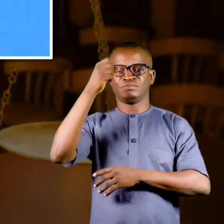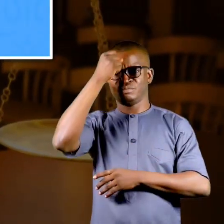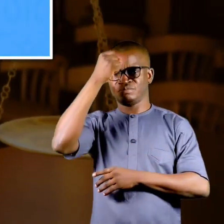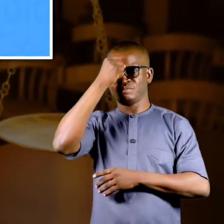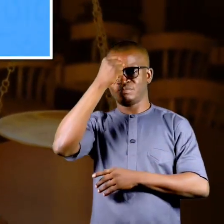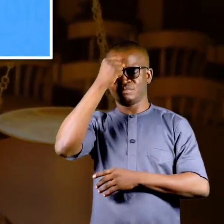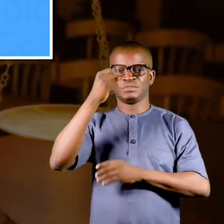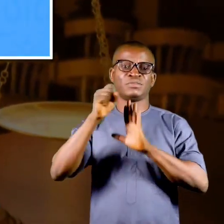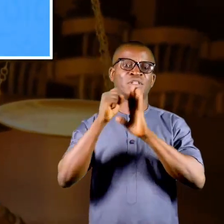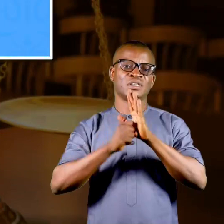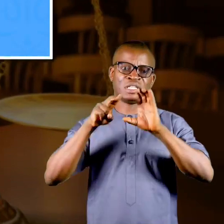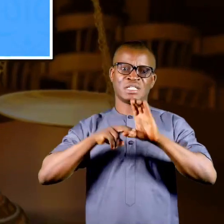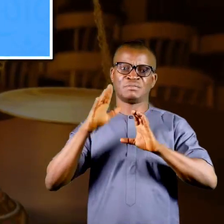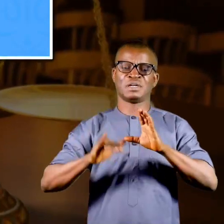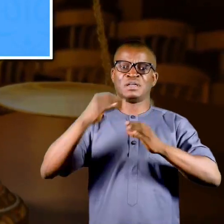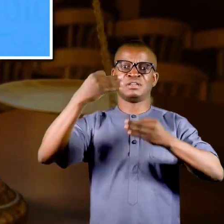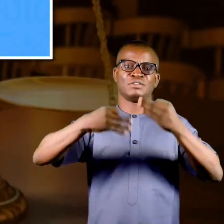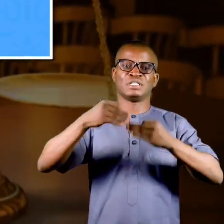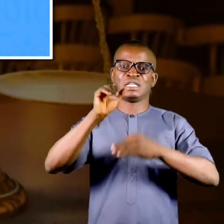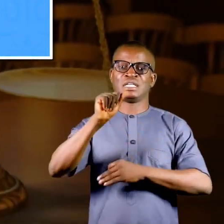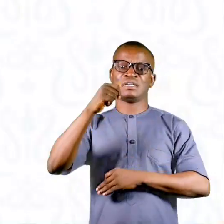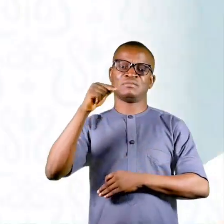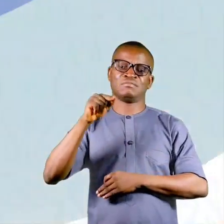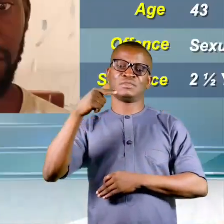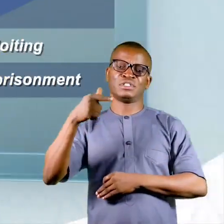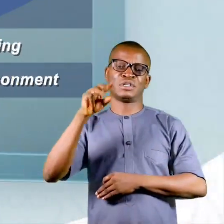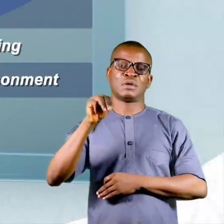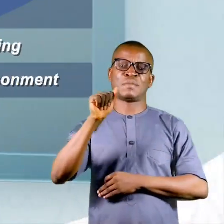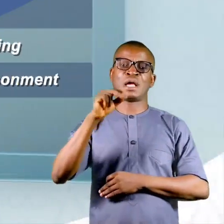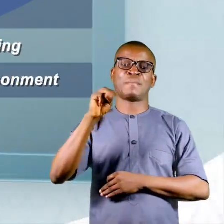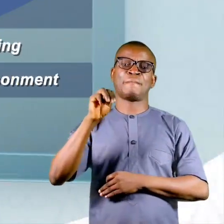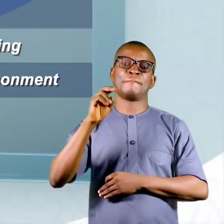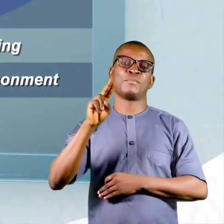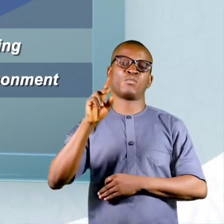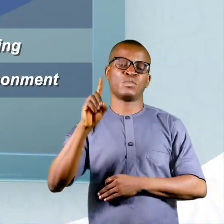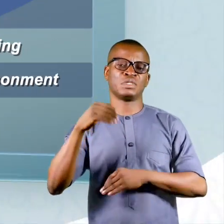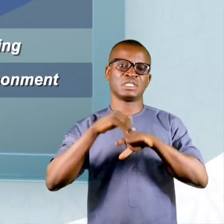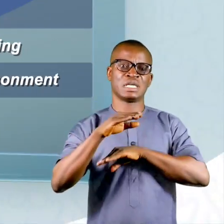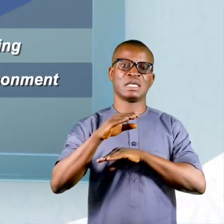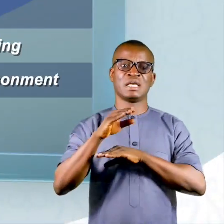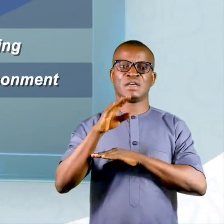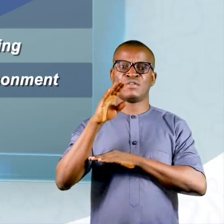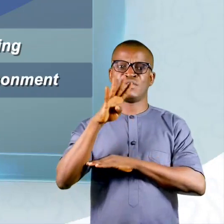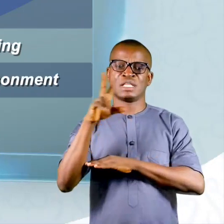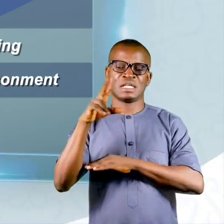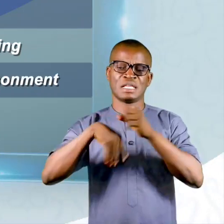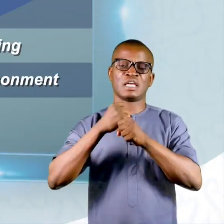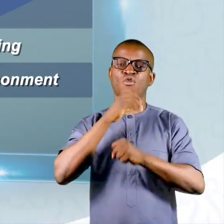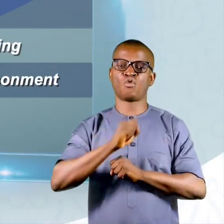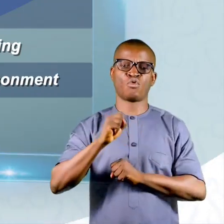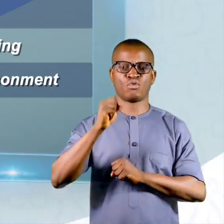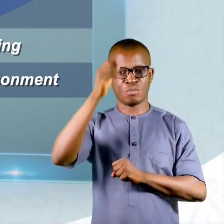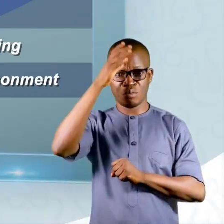State, presided over by Honorable Justice A.G. Mahmood, has sentenced a 43-year-old man, Olanrewaju